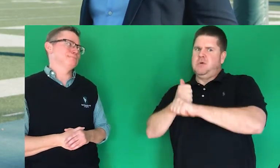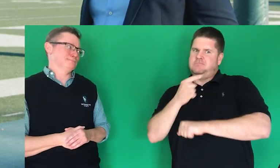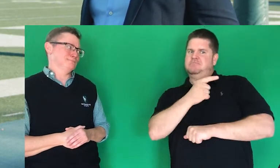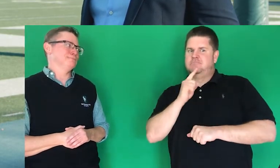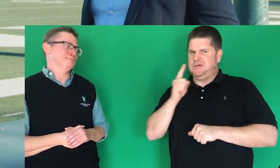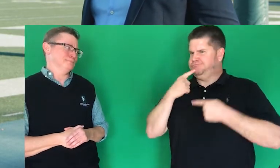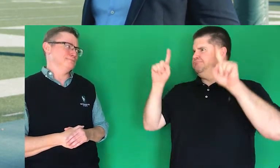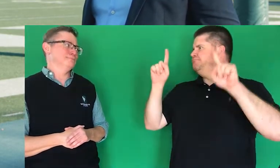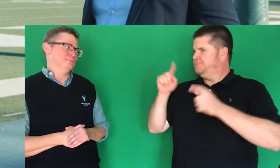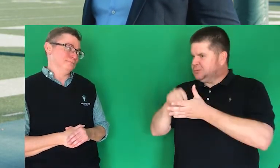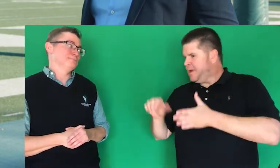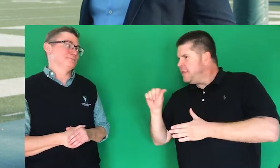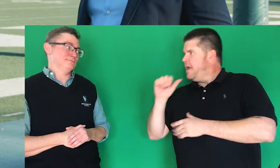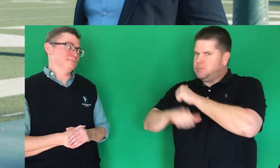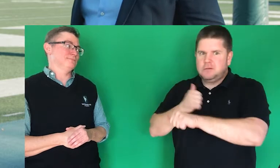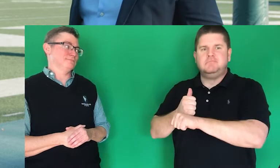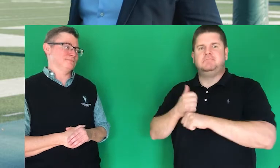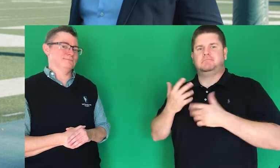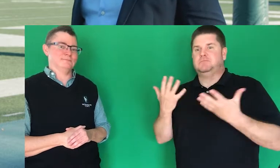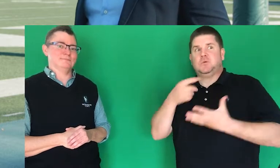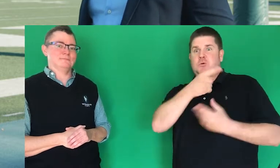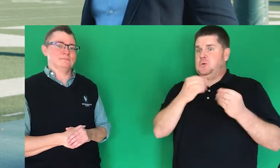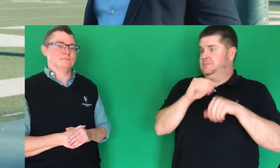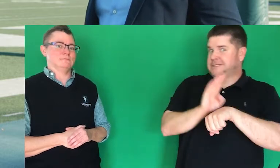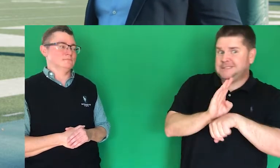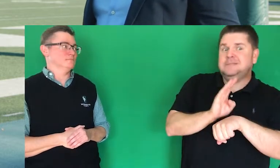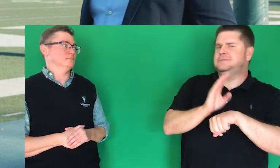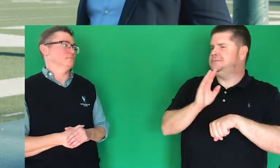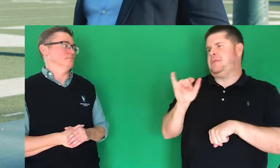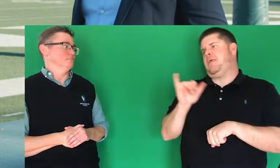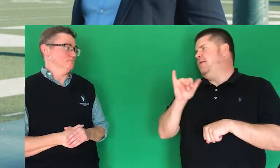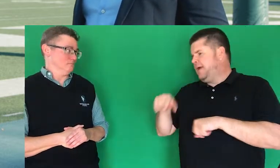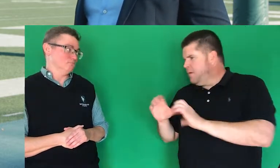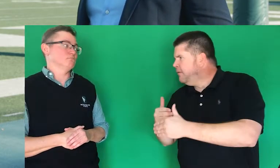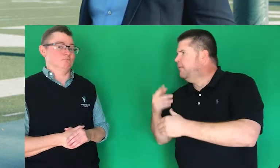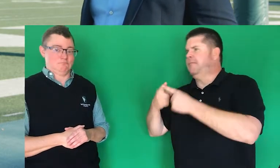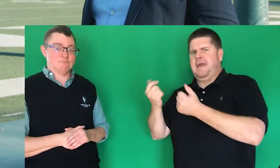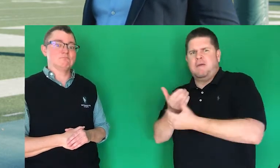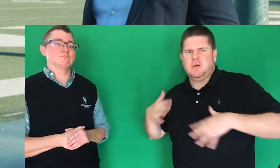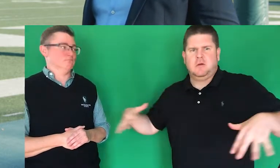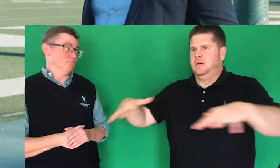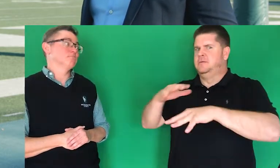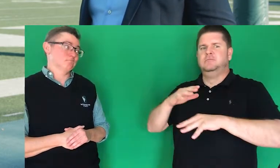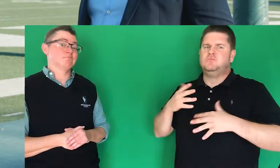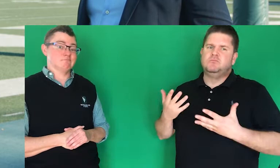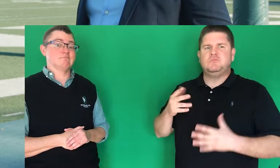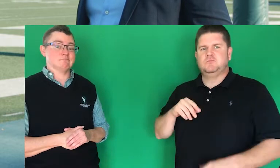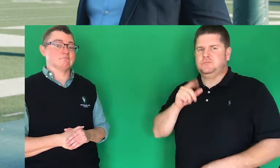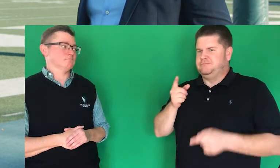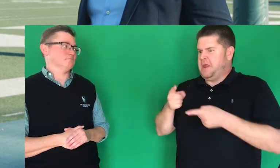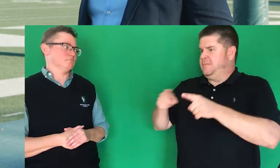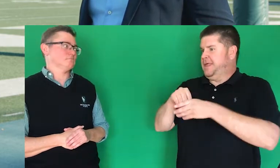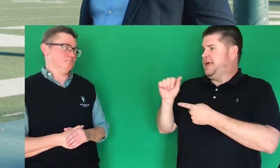alumni, what they're doing in business, in sport, in everything happening outside of athletics.